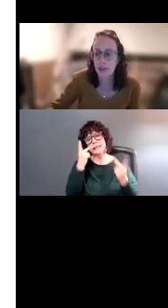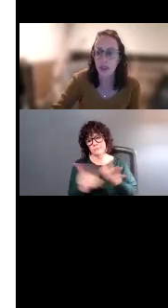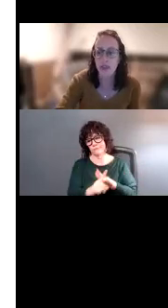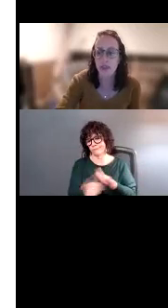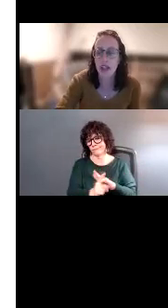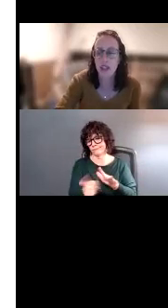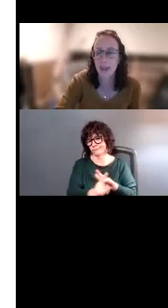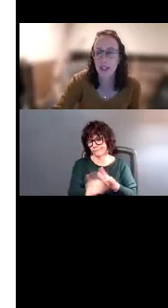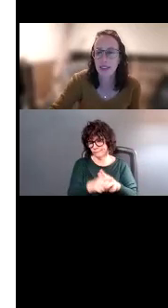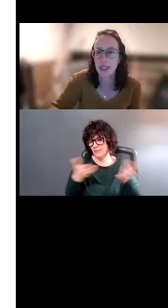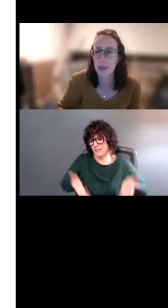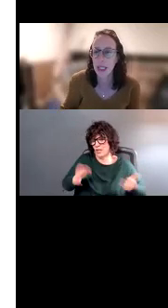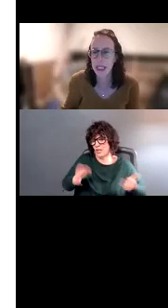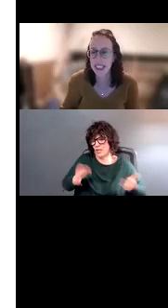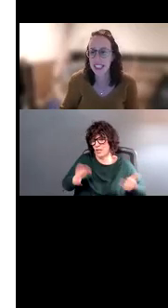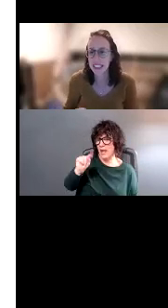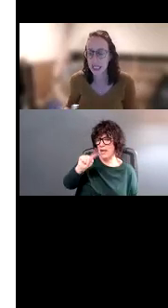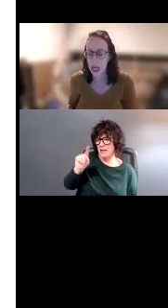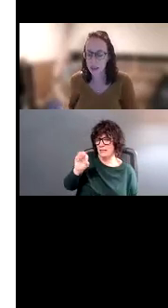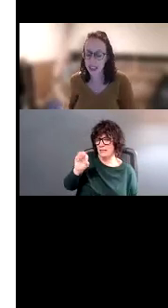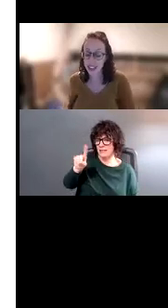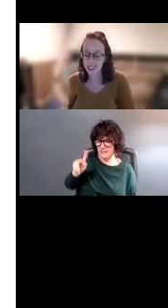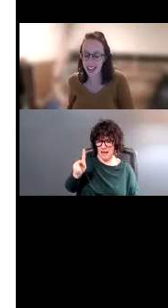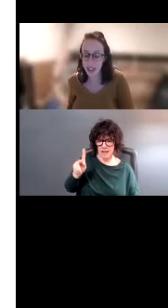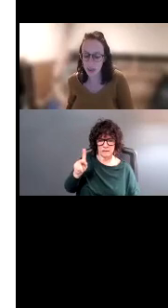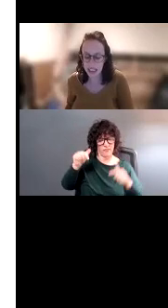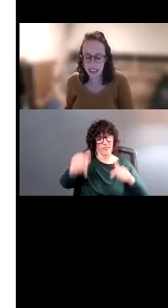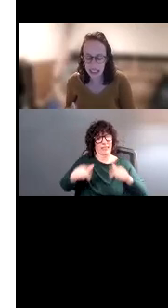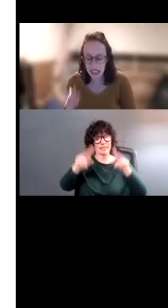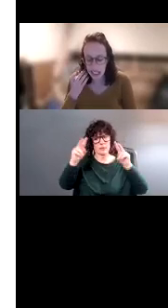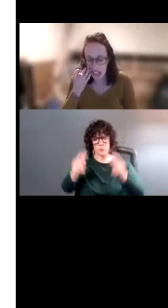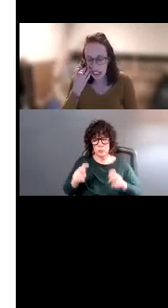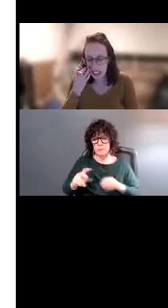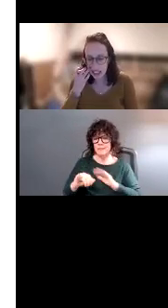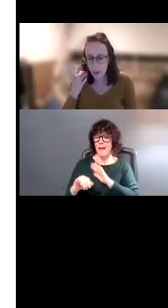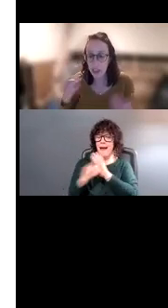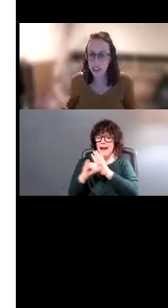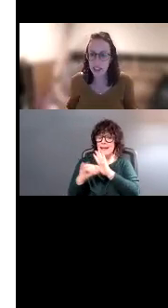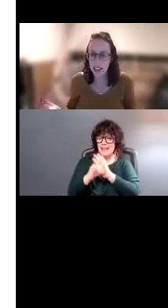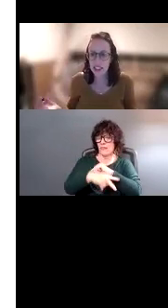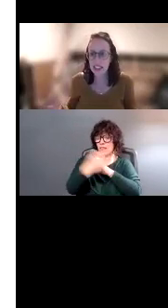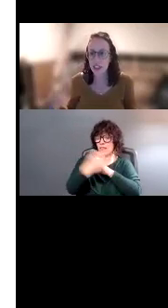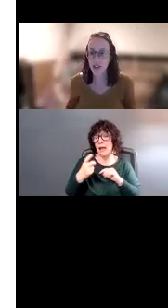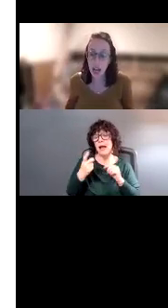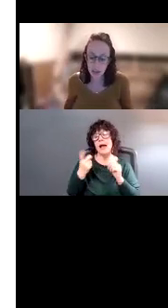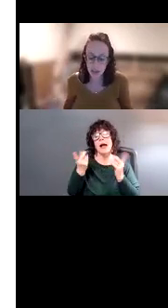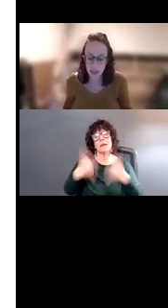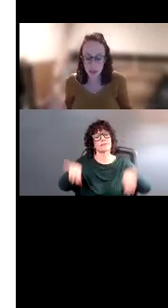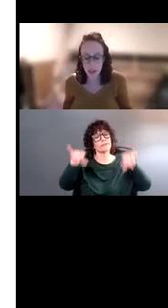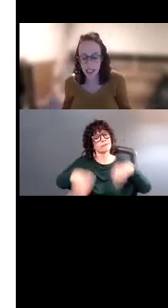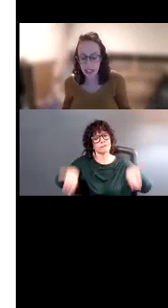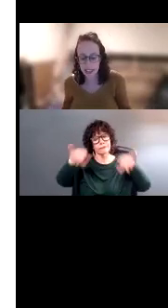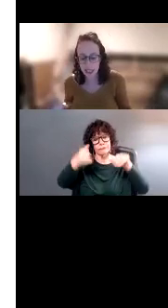common after fires. I mean, to be honest, it's common anyways. And what it is the crime